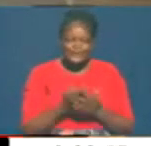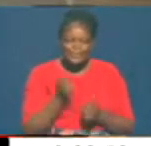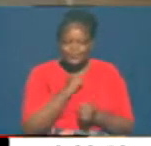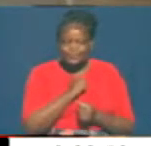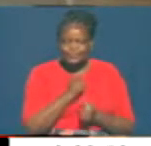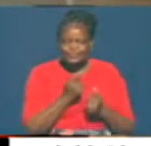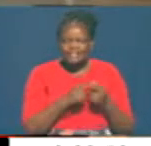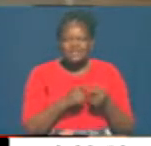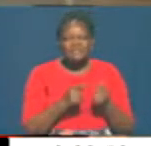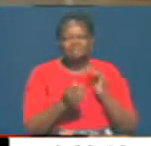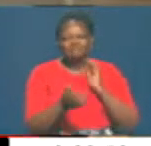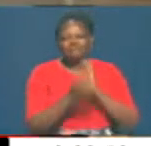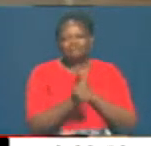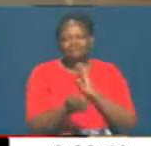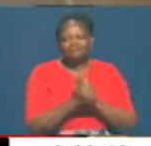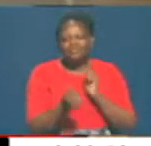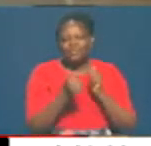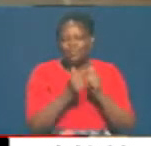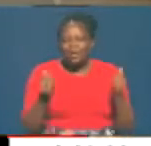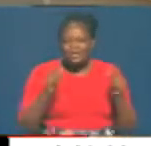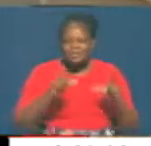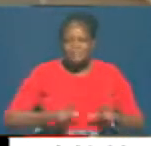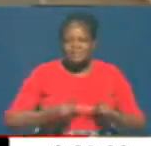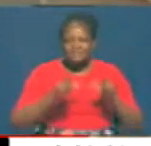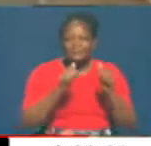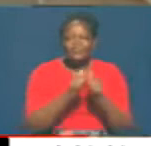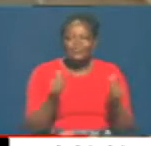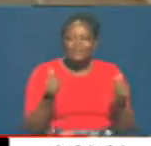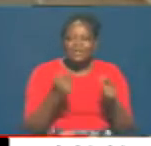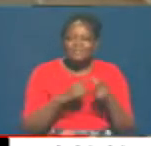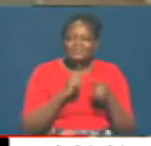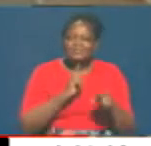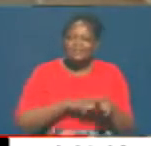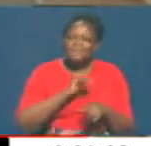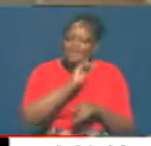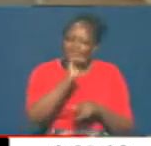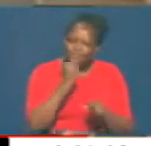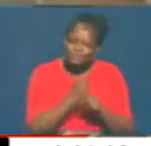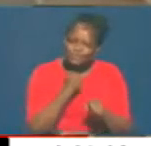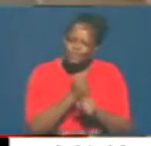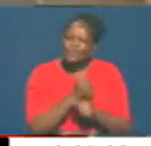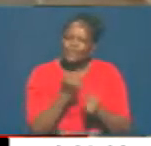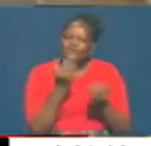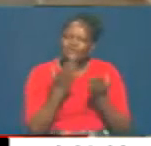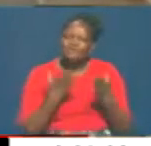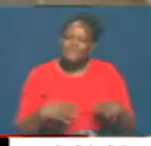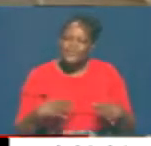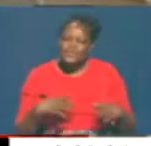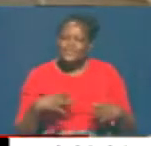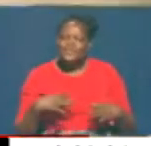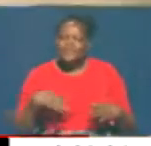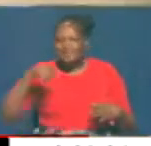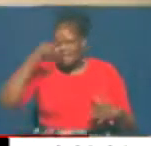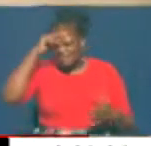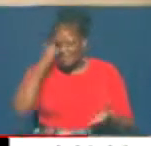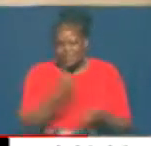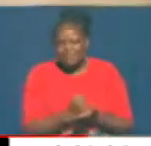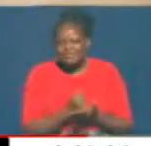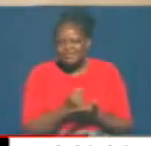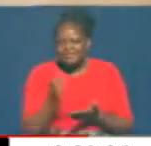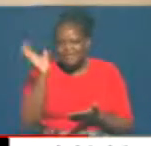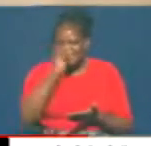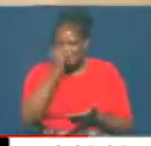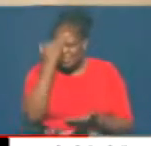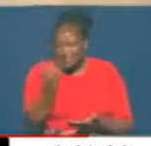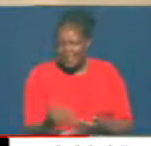akona ujuzi, akona certificate zake, ambaye akiomba tu kazi nzuri tu ya kuhudumia wananchi kwa ofisi ya serikali, anakosa? Ungetusaidia